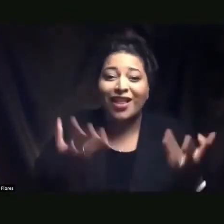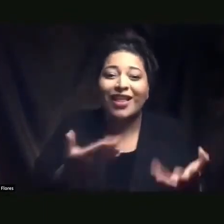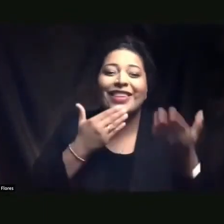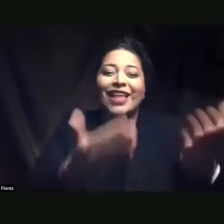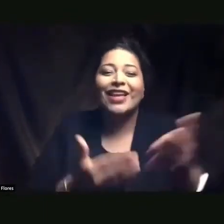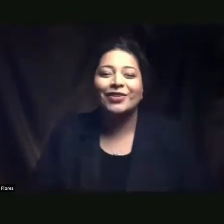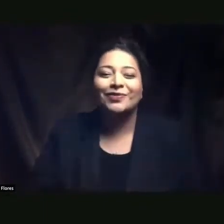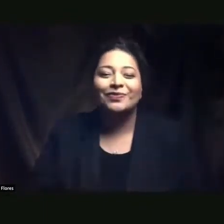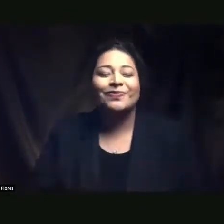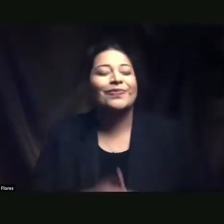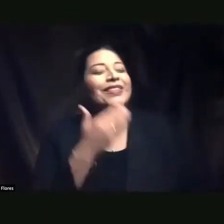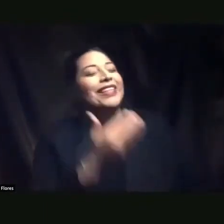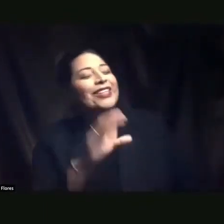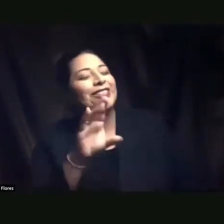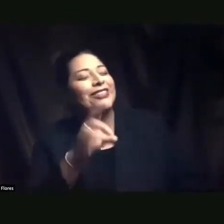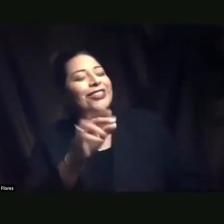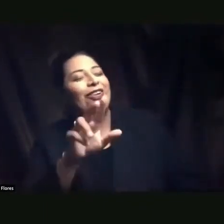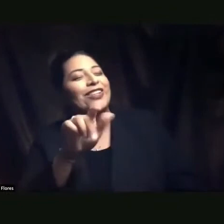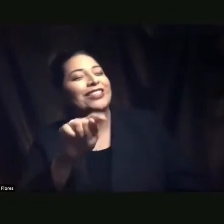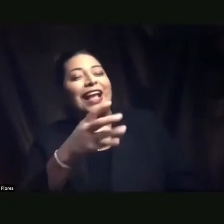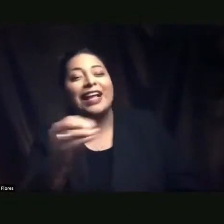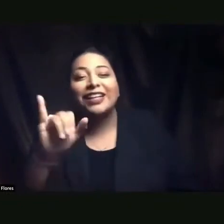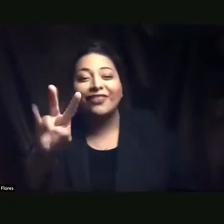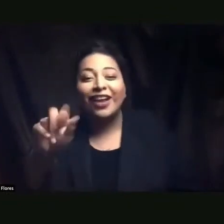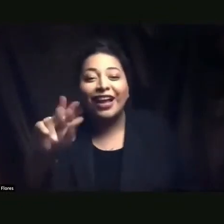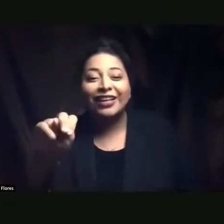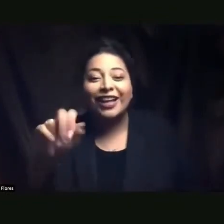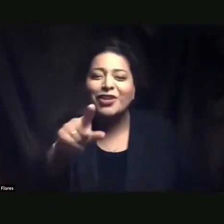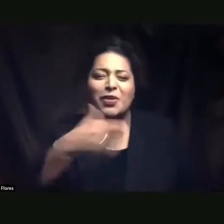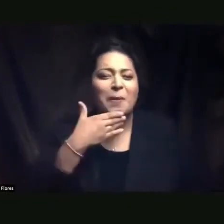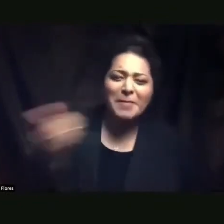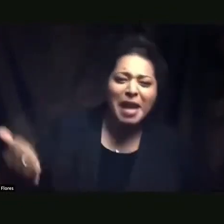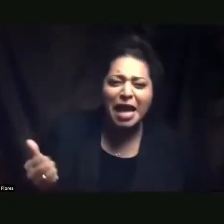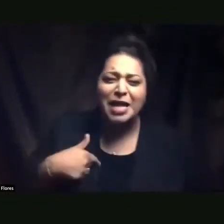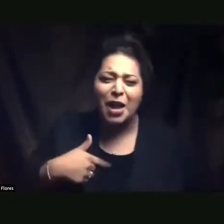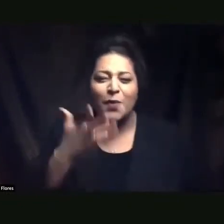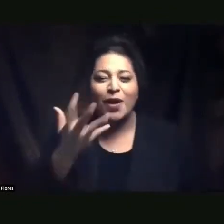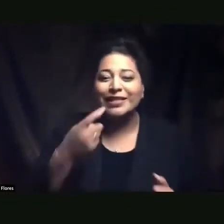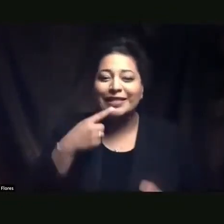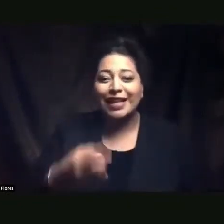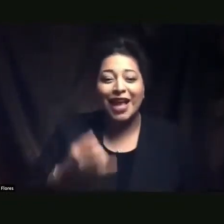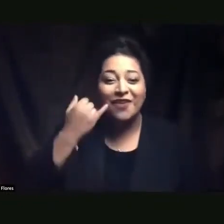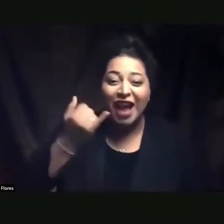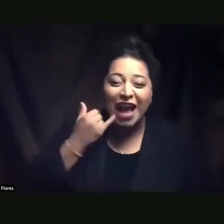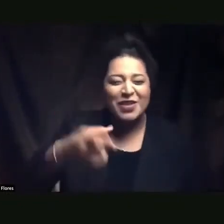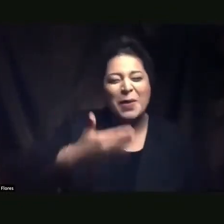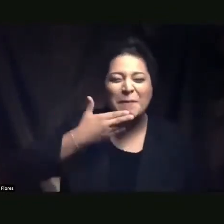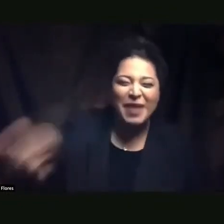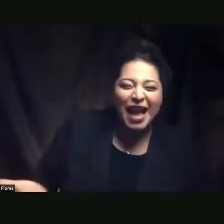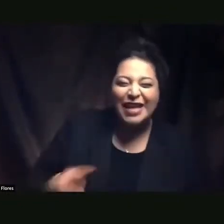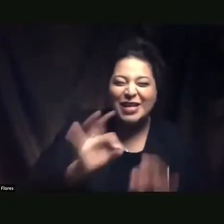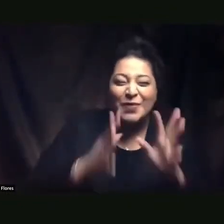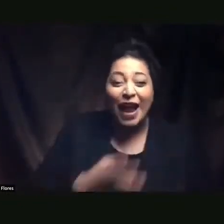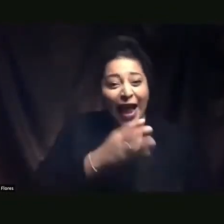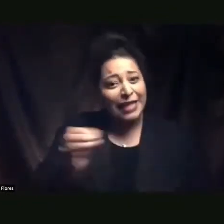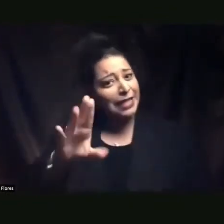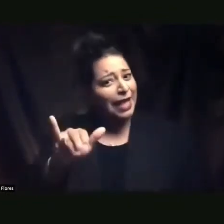Thank you, Charlotte, so much. Thank and Ivana, you are the Thank best. You. I just want Ivana to know you're the best. And Cynthia,